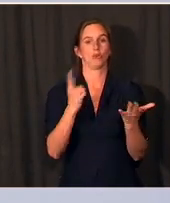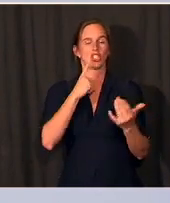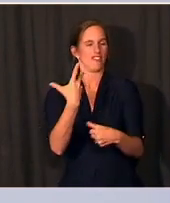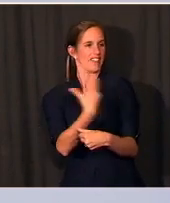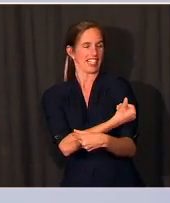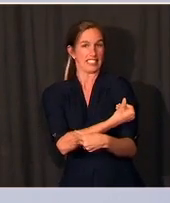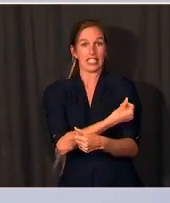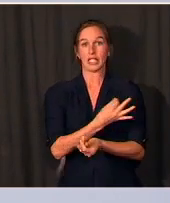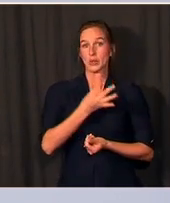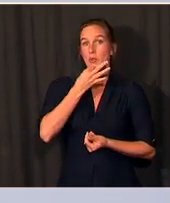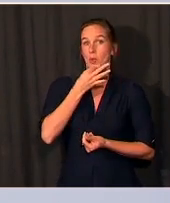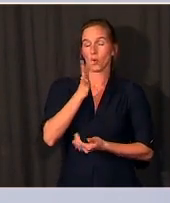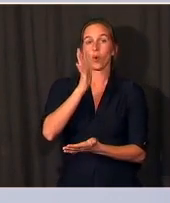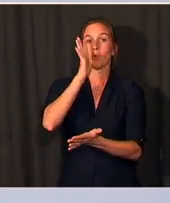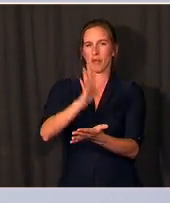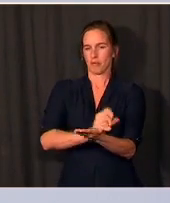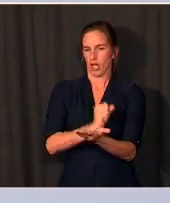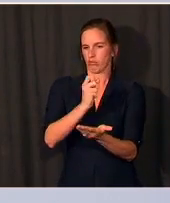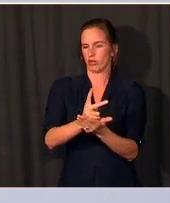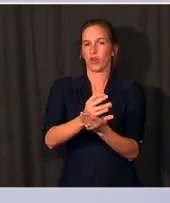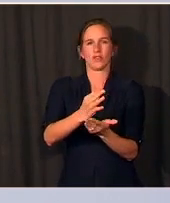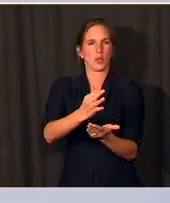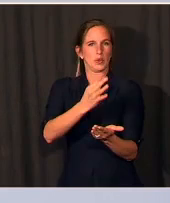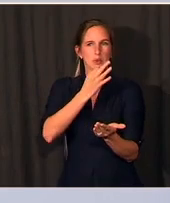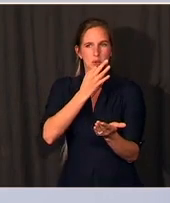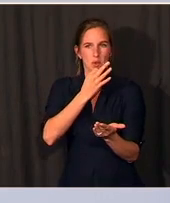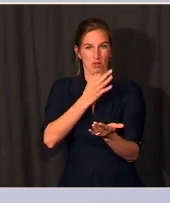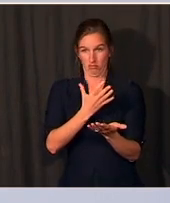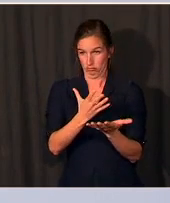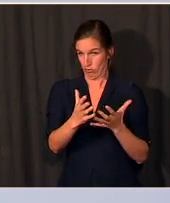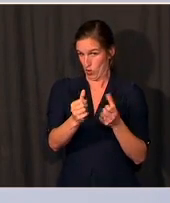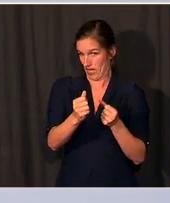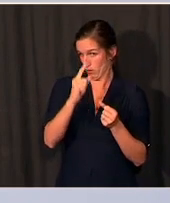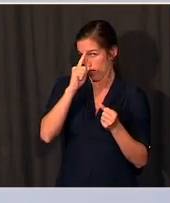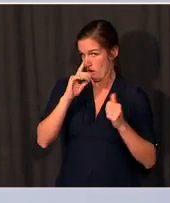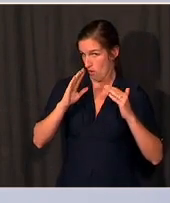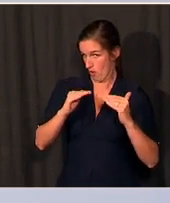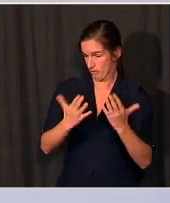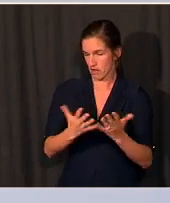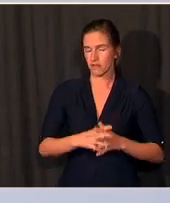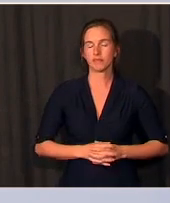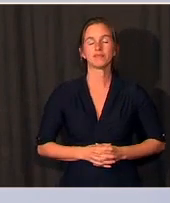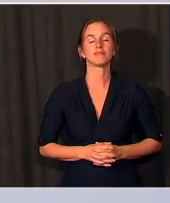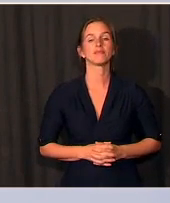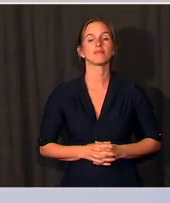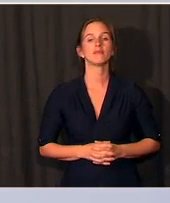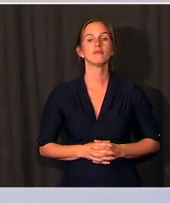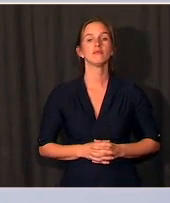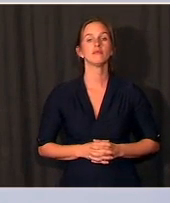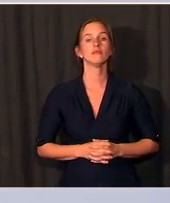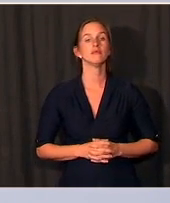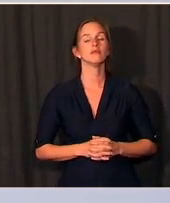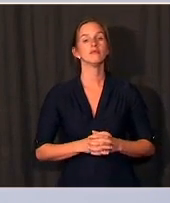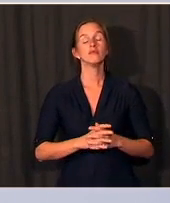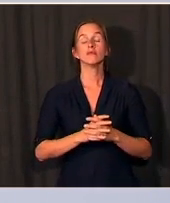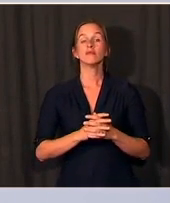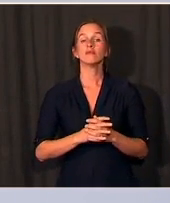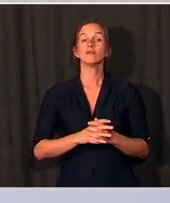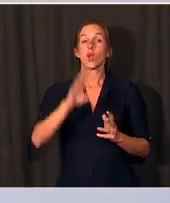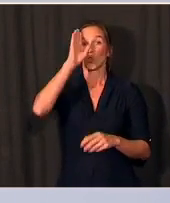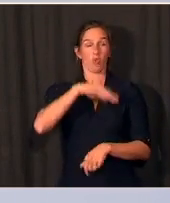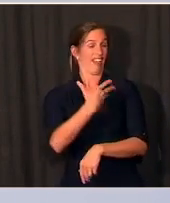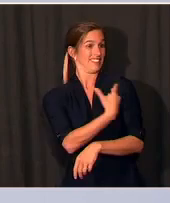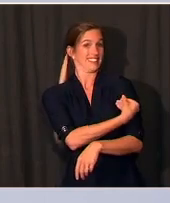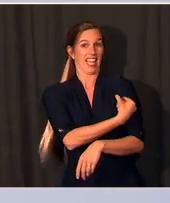I think, again, it will be approved very, very quickly, we hope. The average development timeline for the